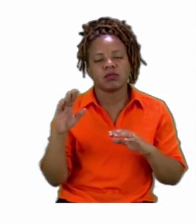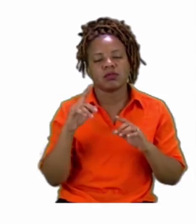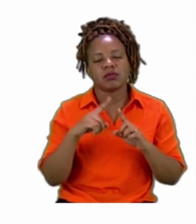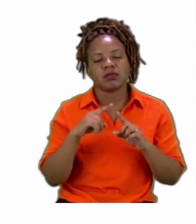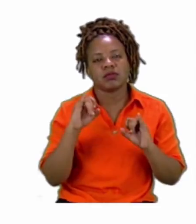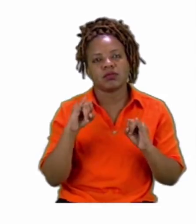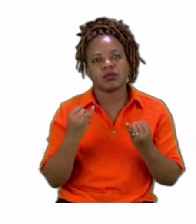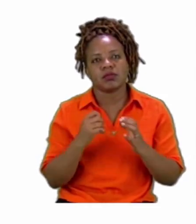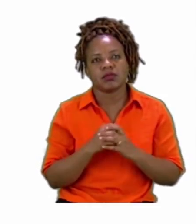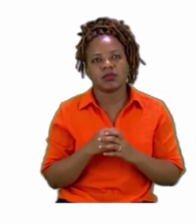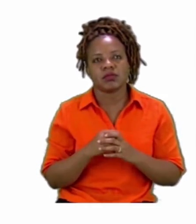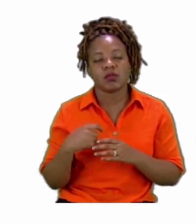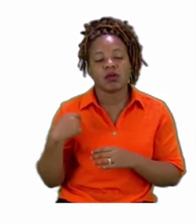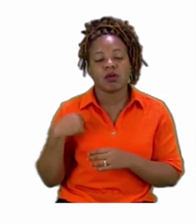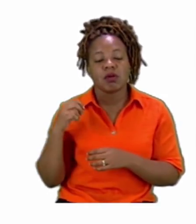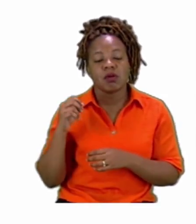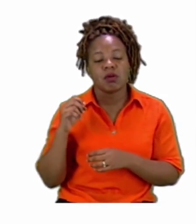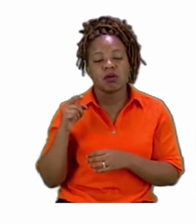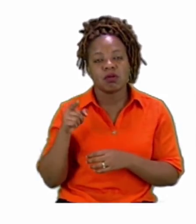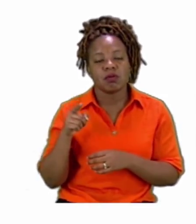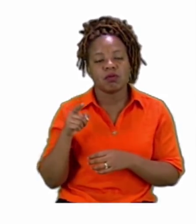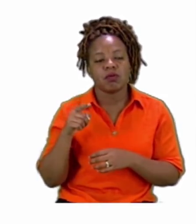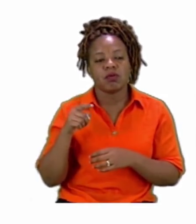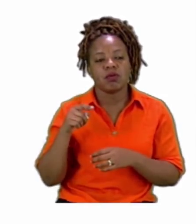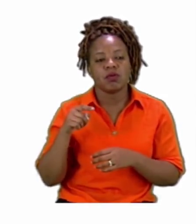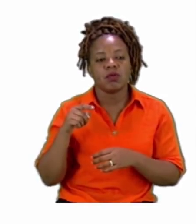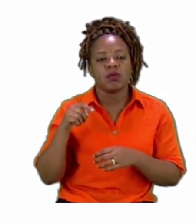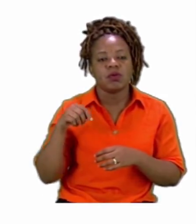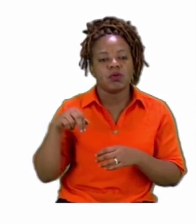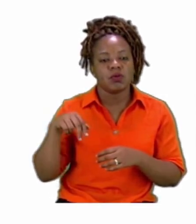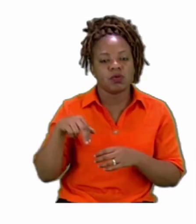He walked down the street.